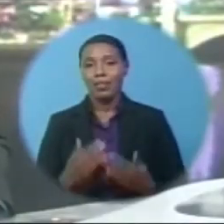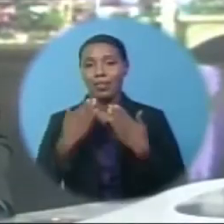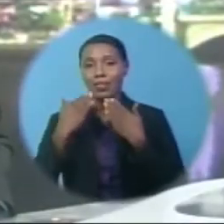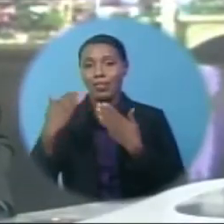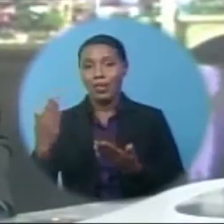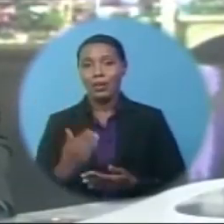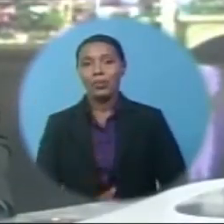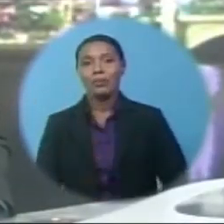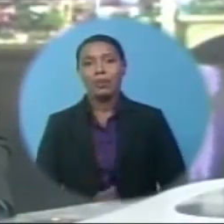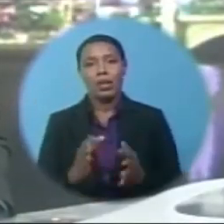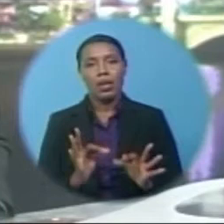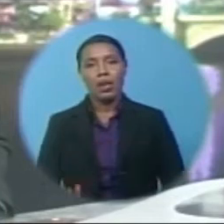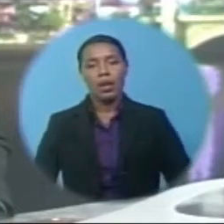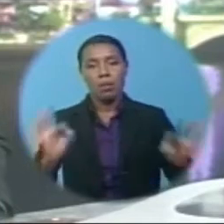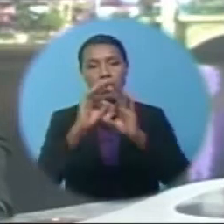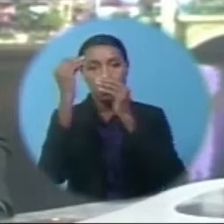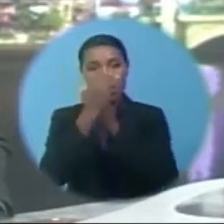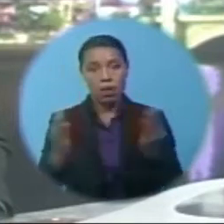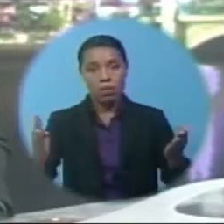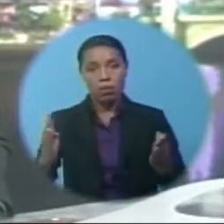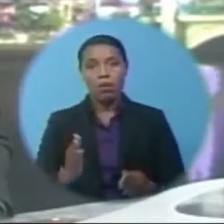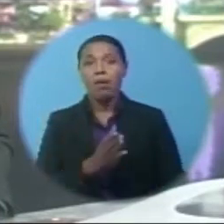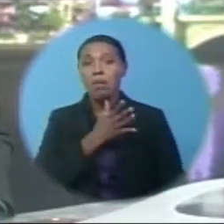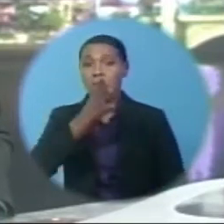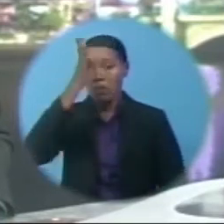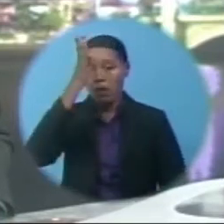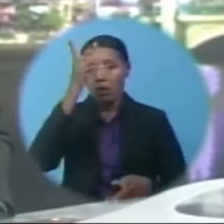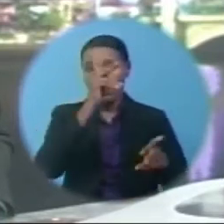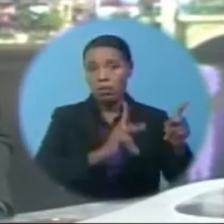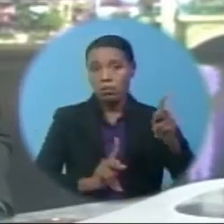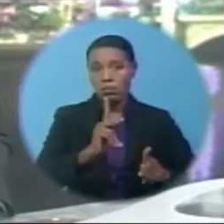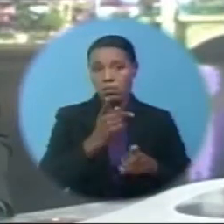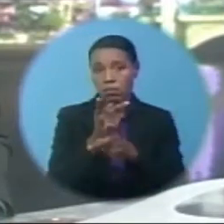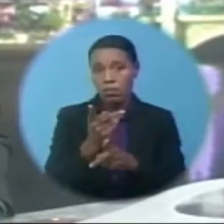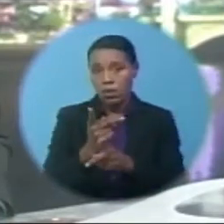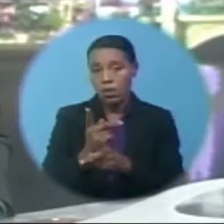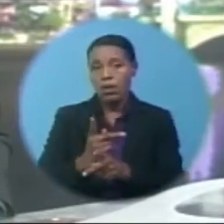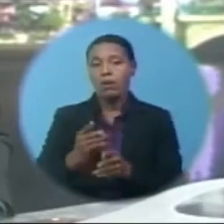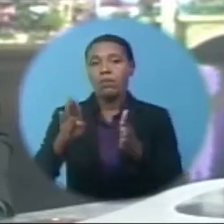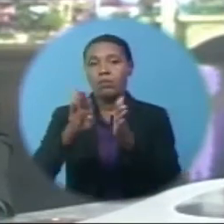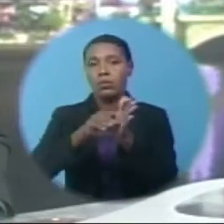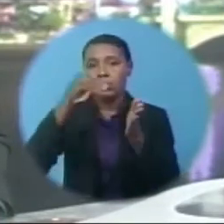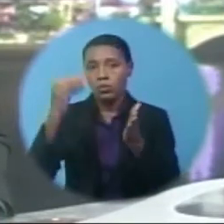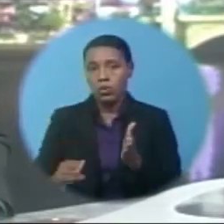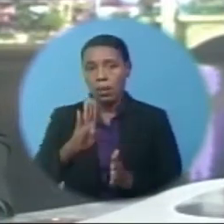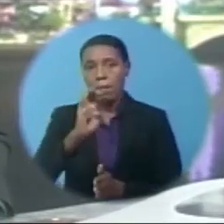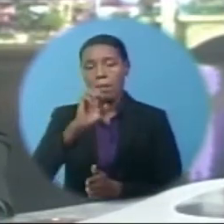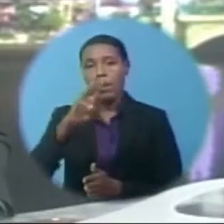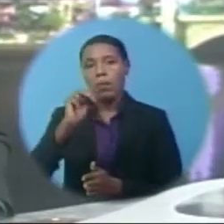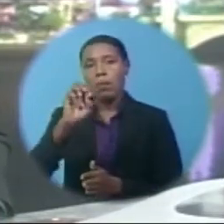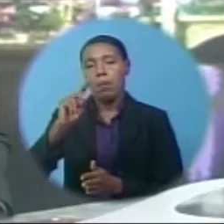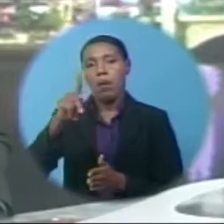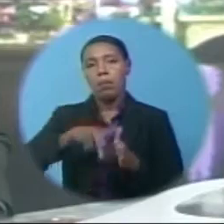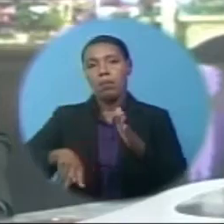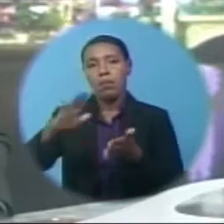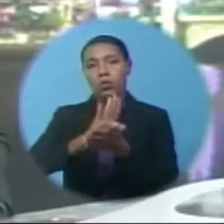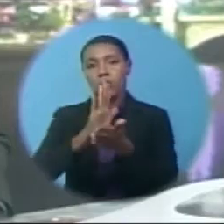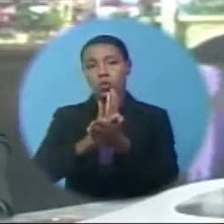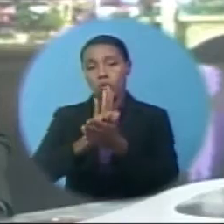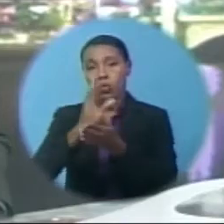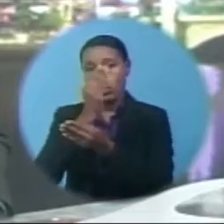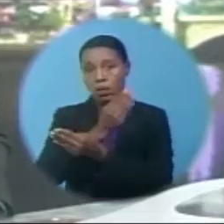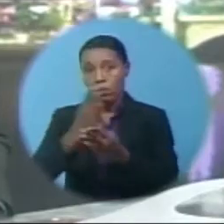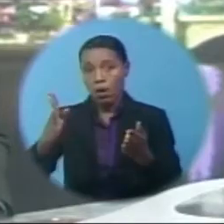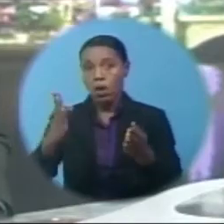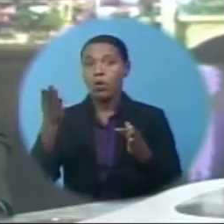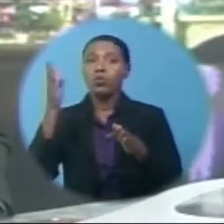Well, we have an important notice here. Parents and guardians of pupils attending Belmont Primary School at My Lord's Hill, St. Michael, are advised that the school will